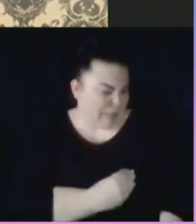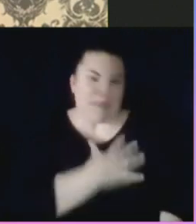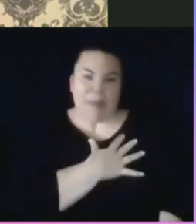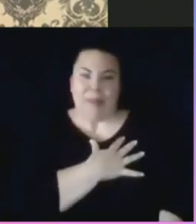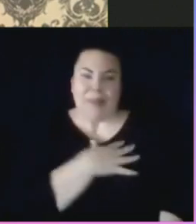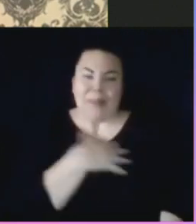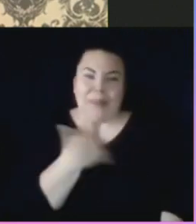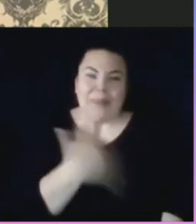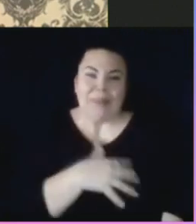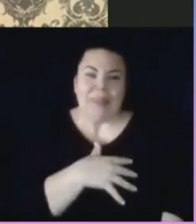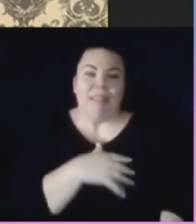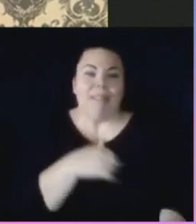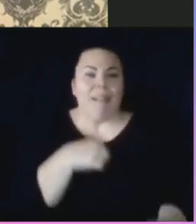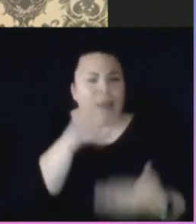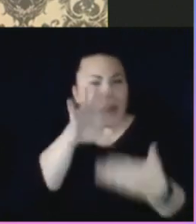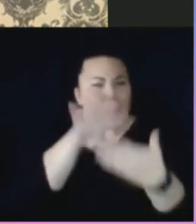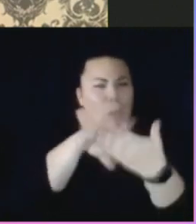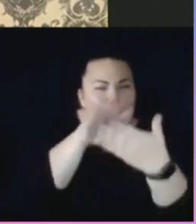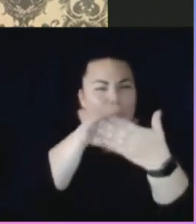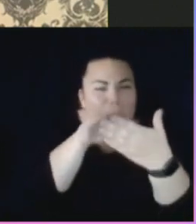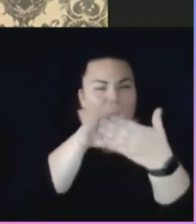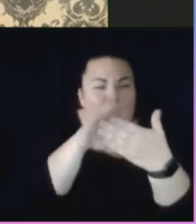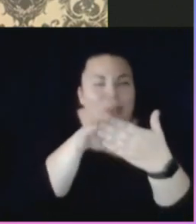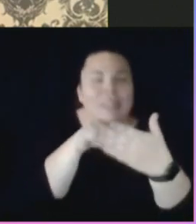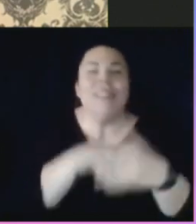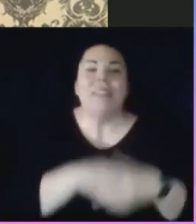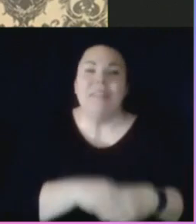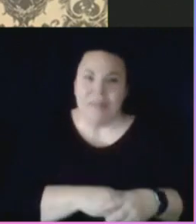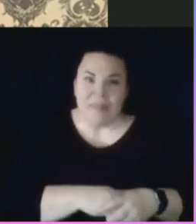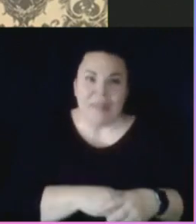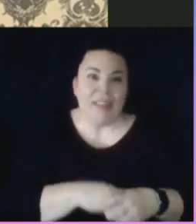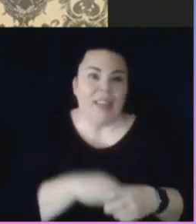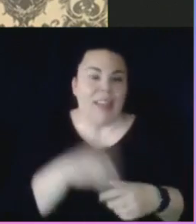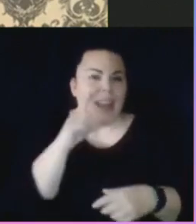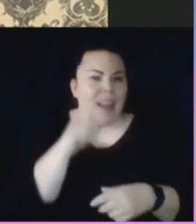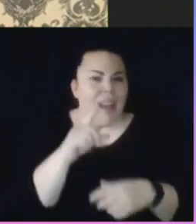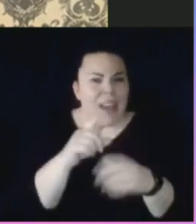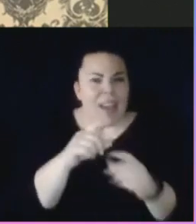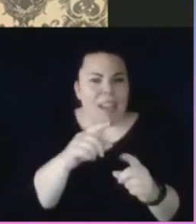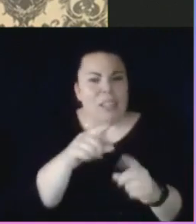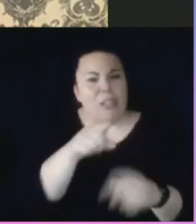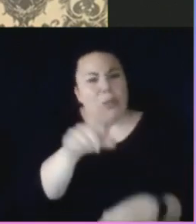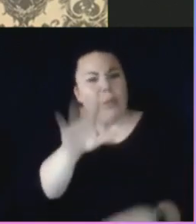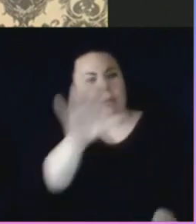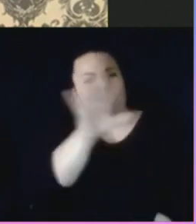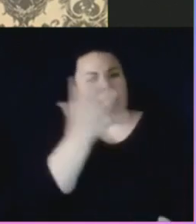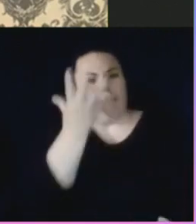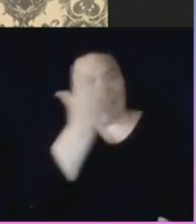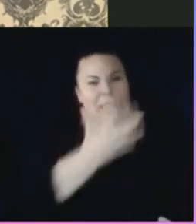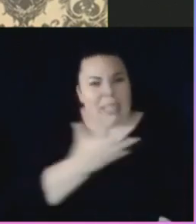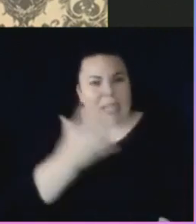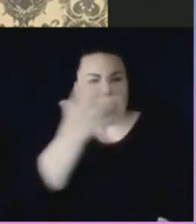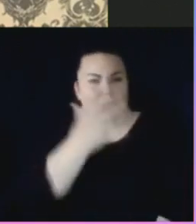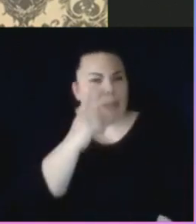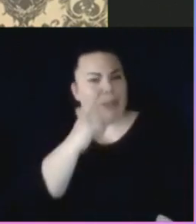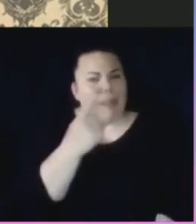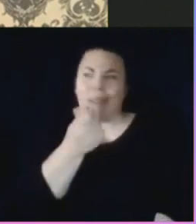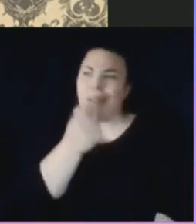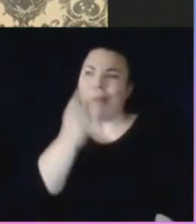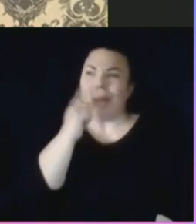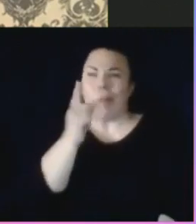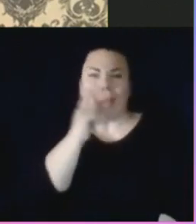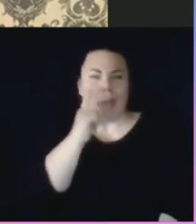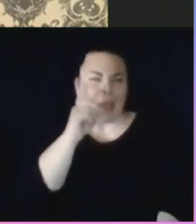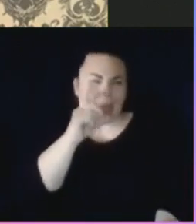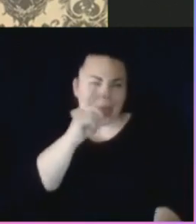And learn from you. And the other thing that people don't know about you, because you appear to be and are quite very serious, is that you're also so